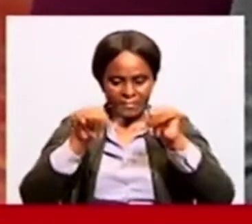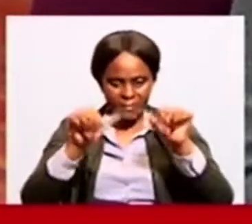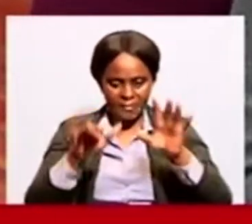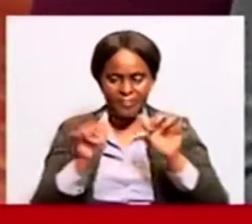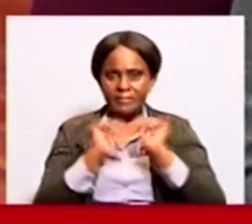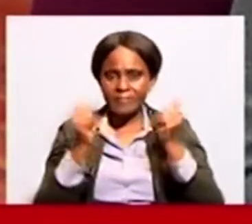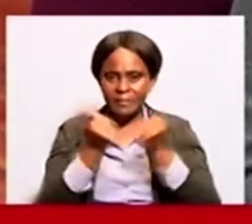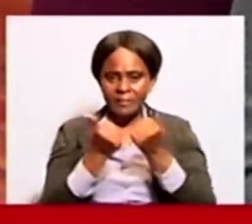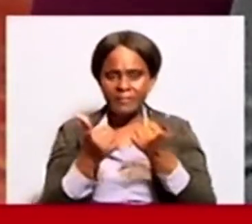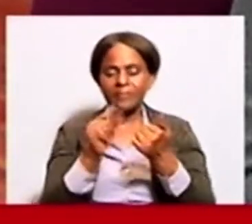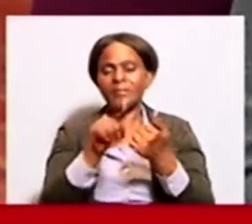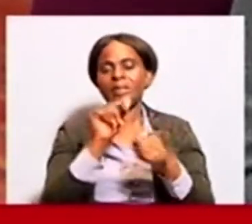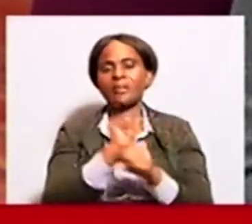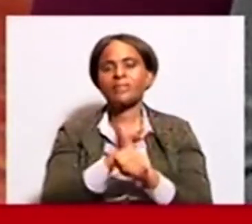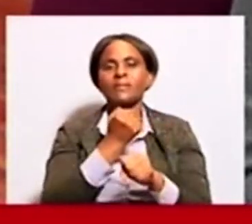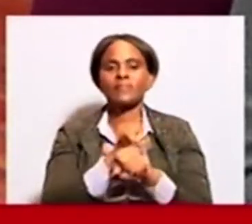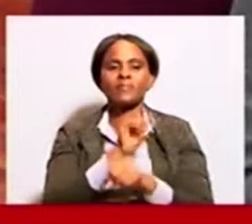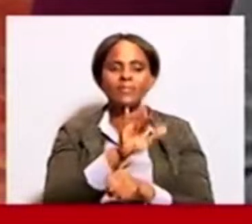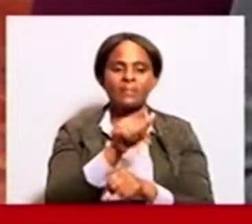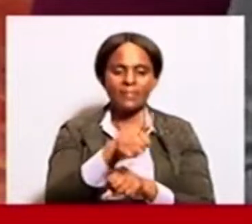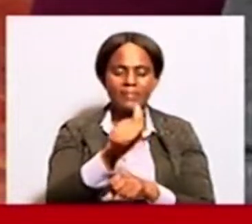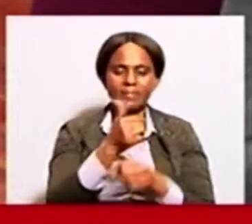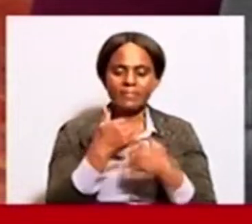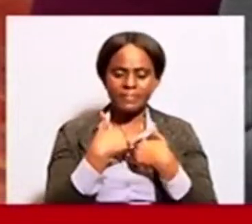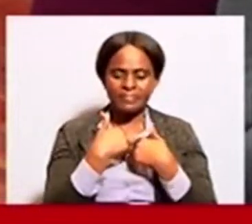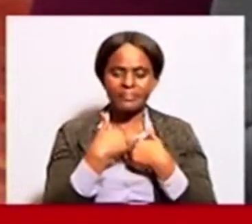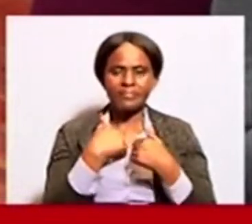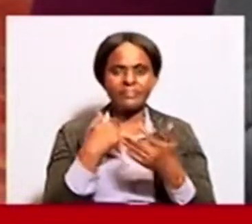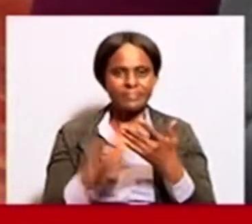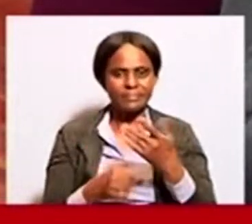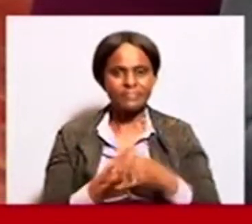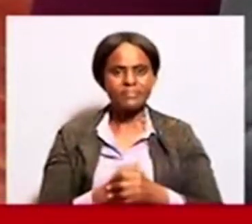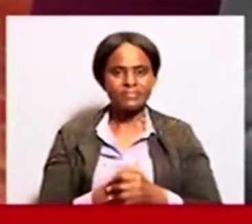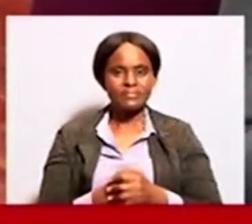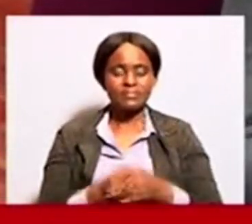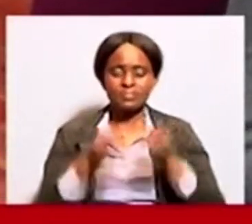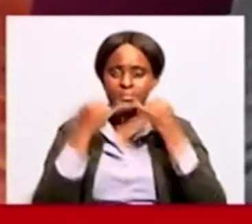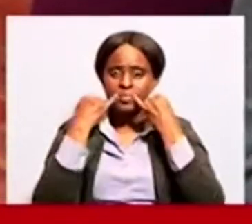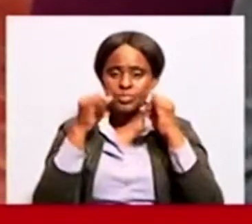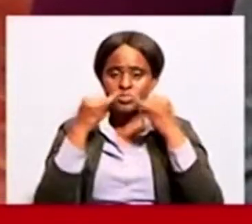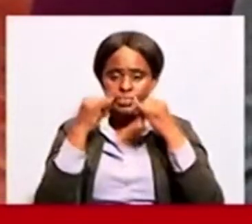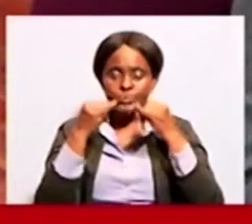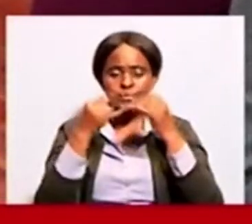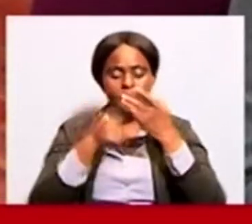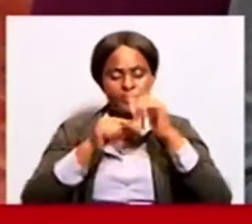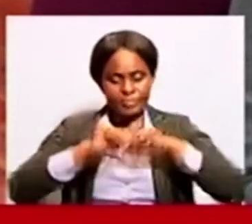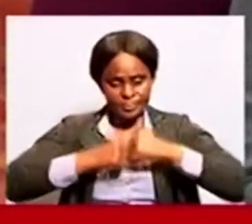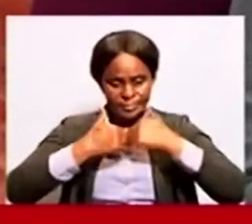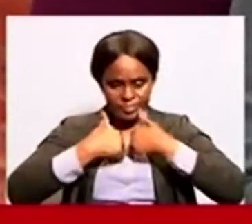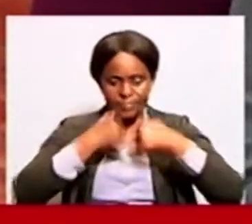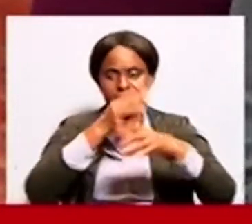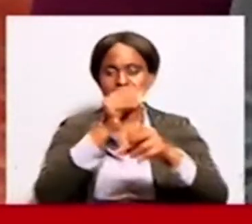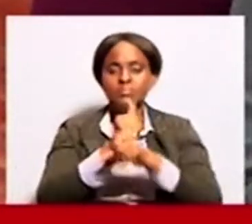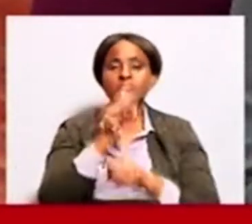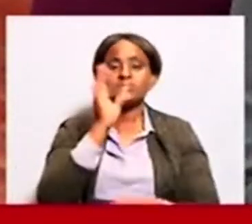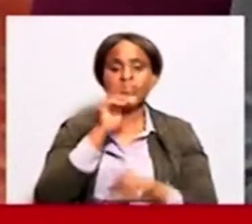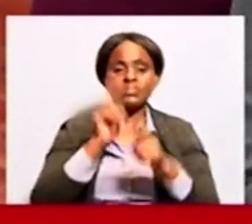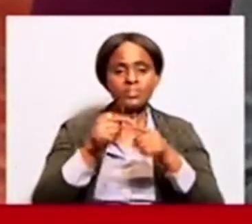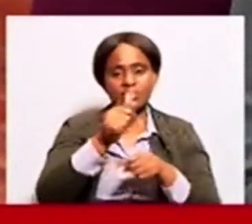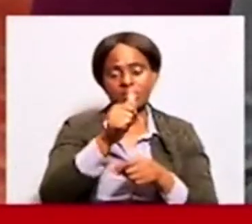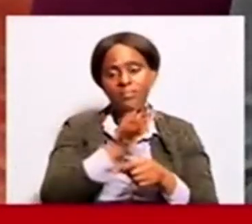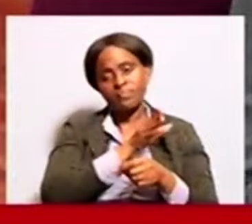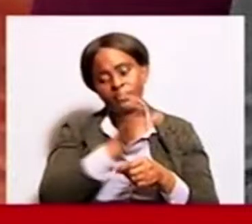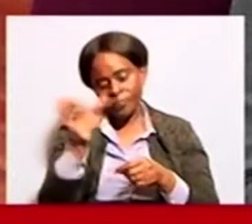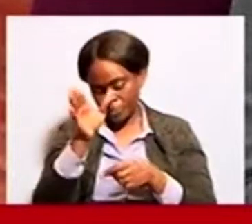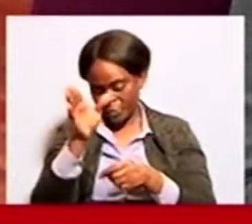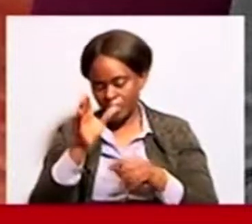was on the ground, and they got the information that we had. But now they went physically